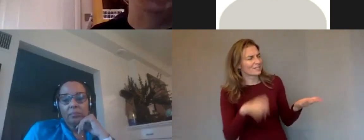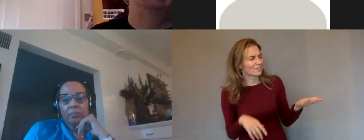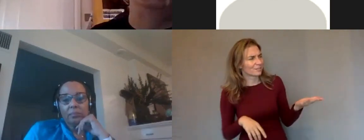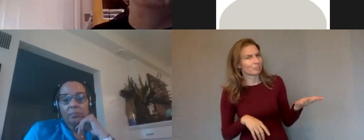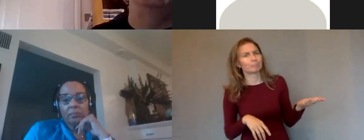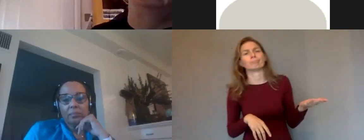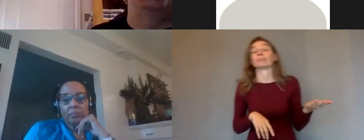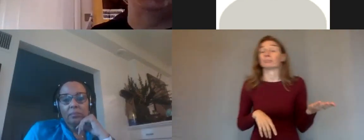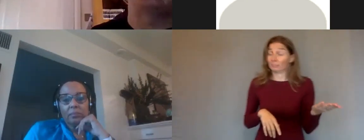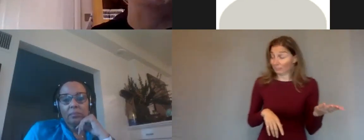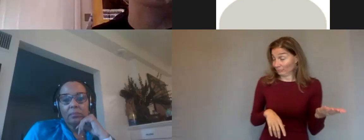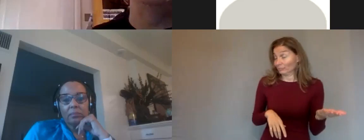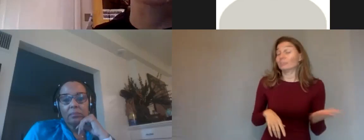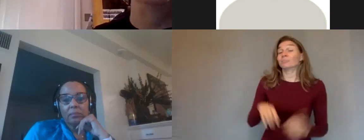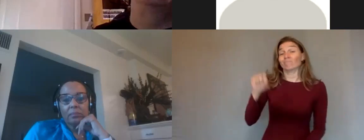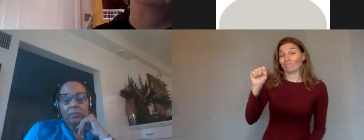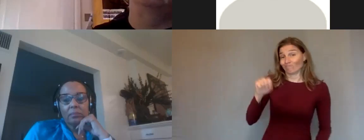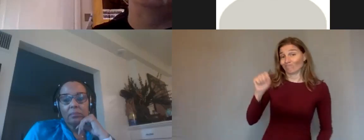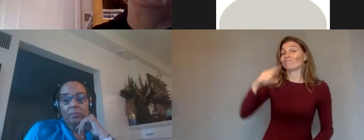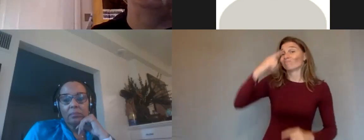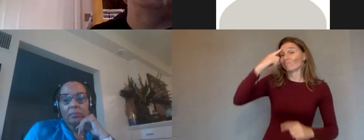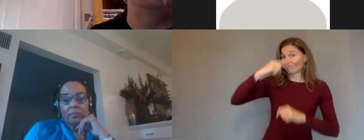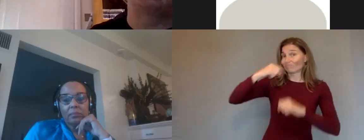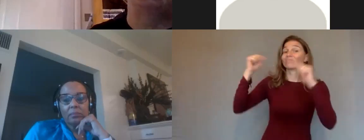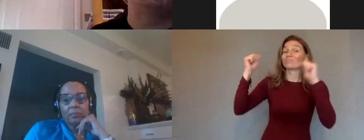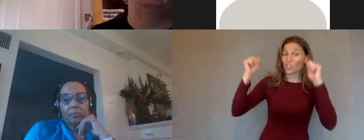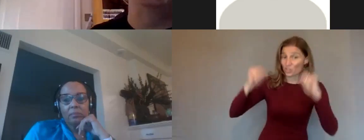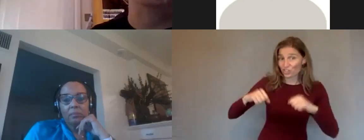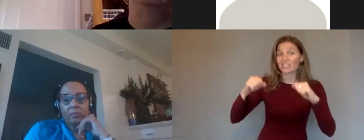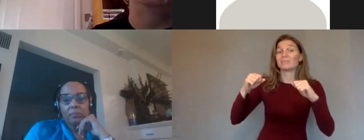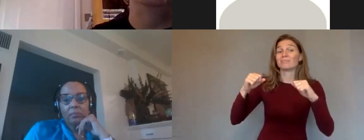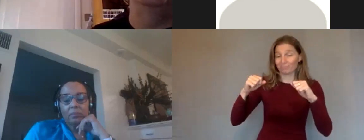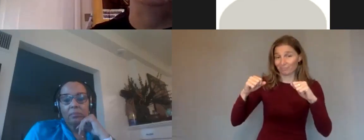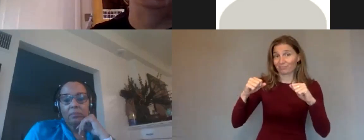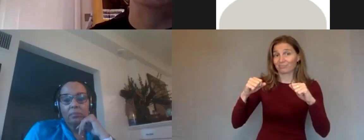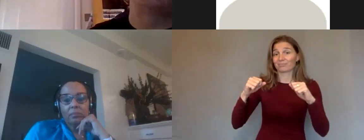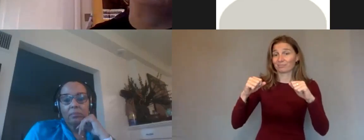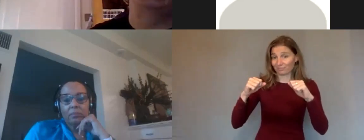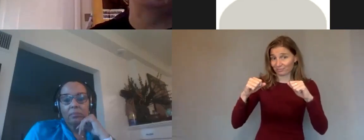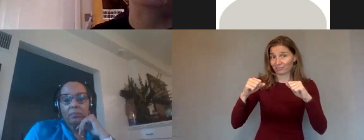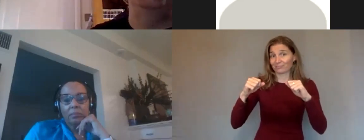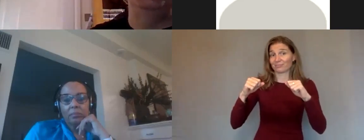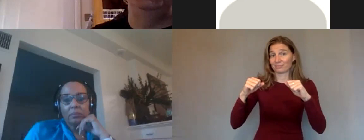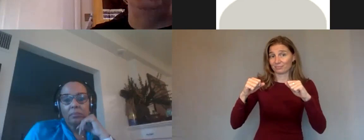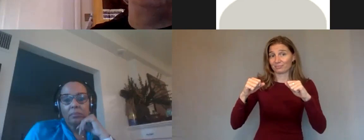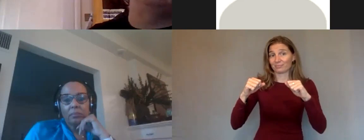with that. I guess when I think about this particular part of the